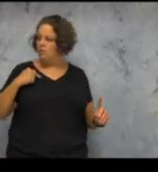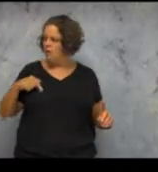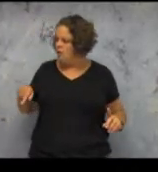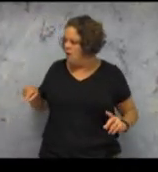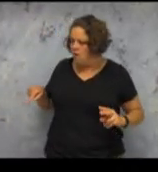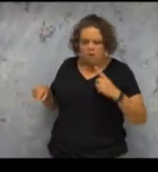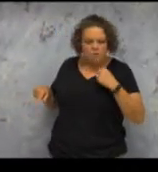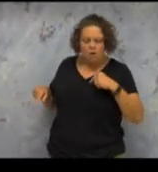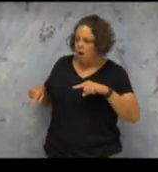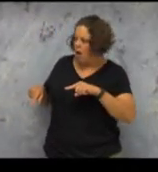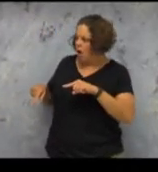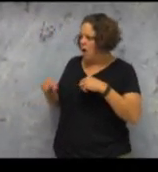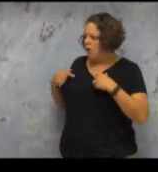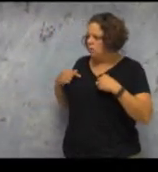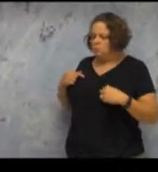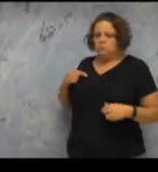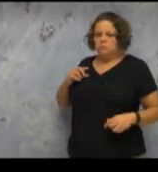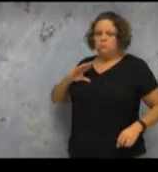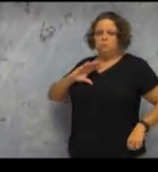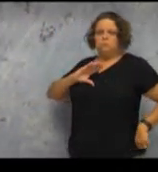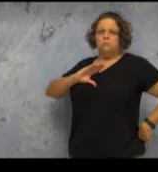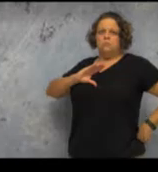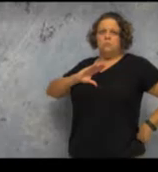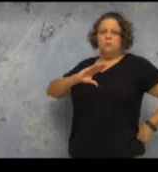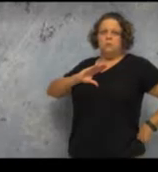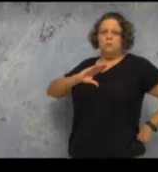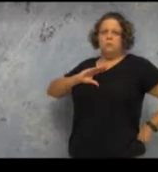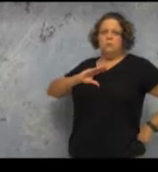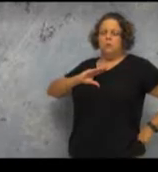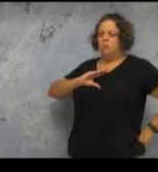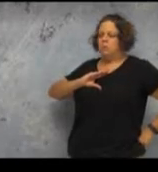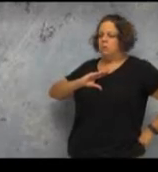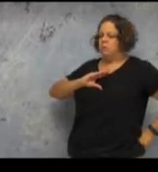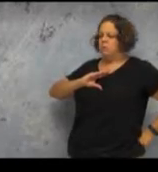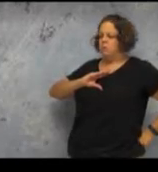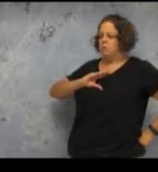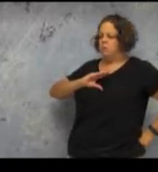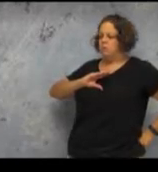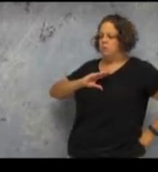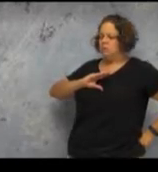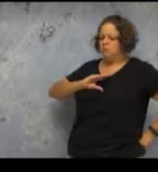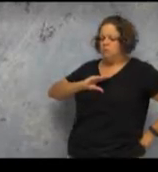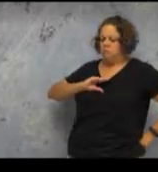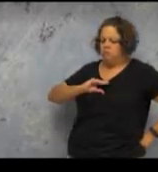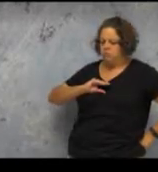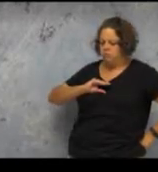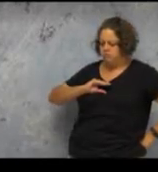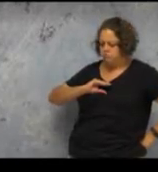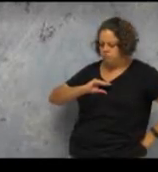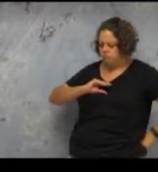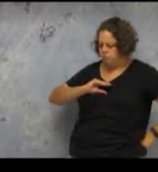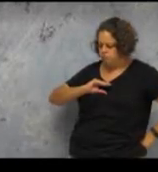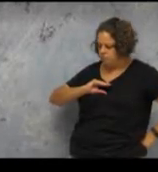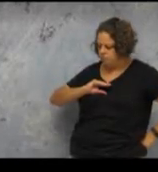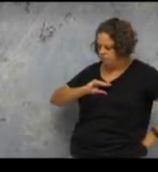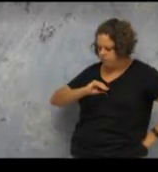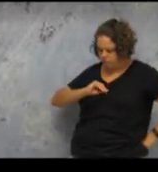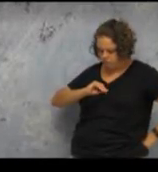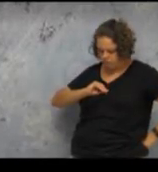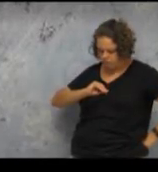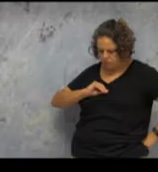Seeing them standing tall made Red feel very, very, very